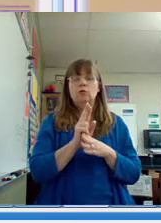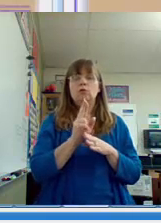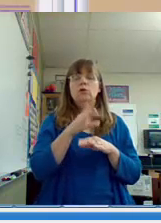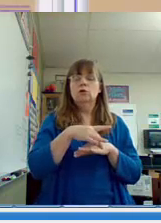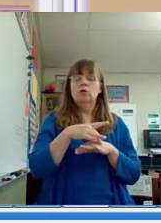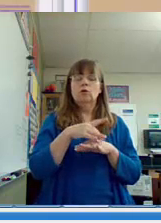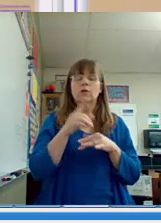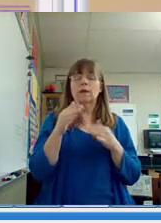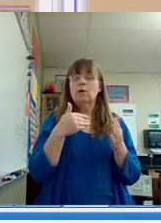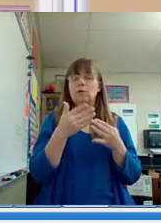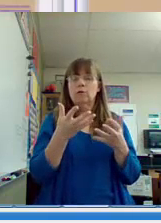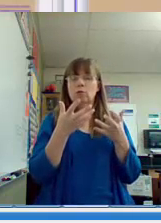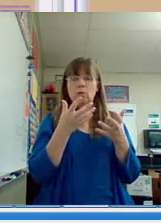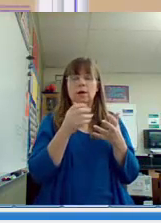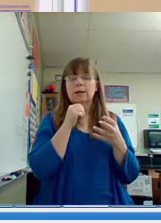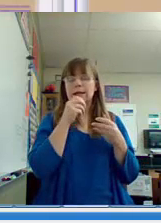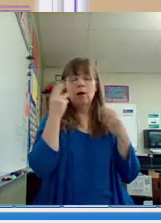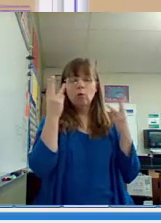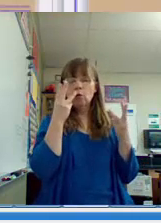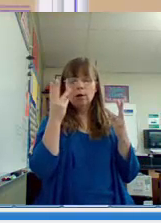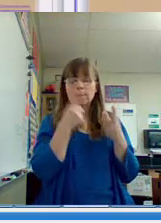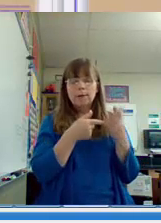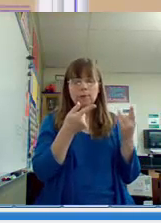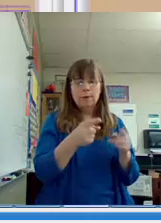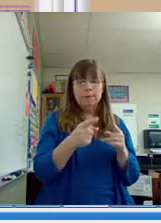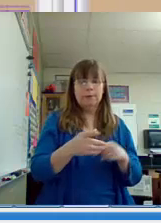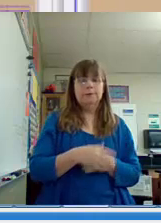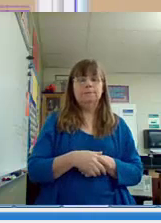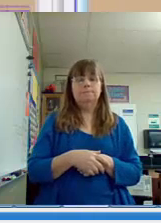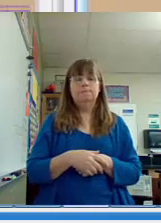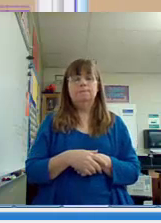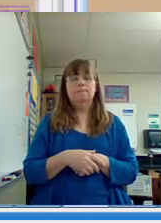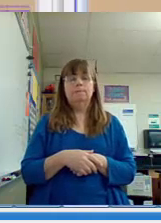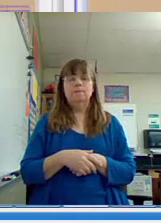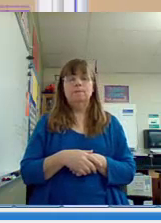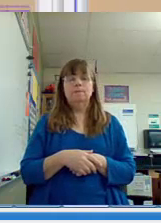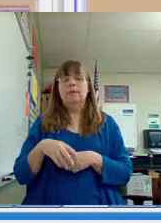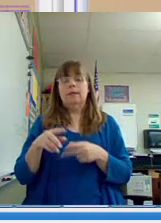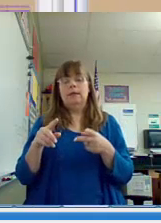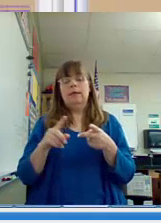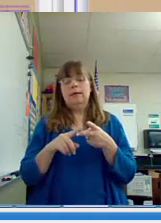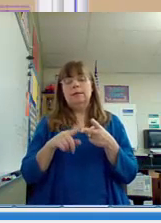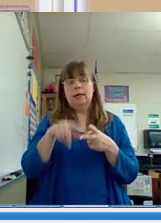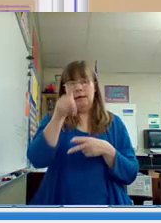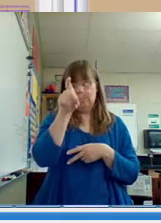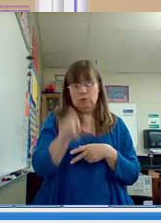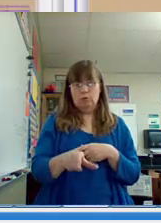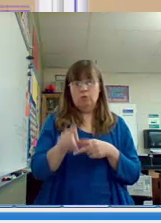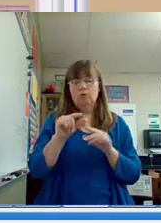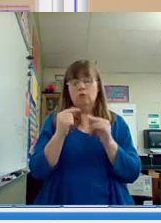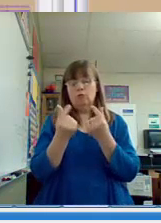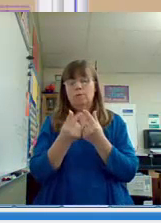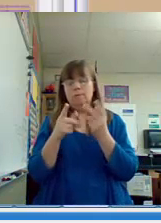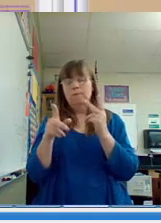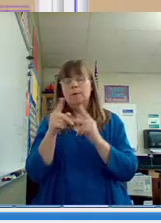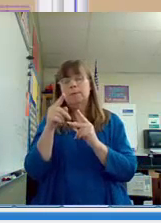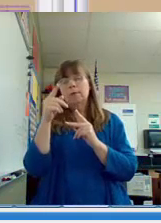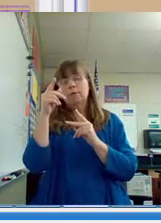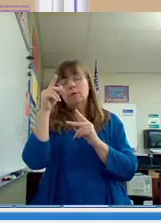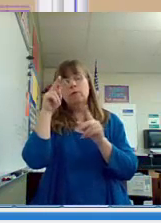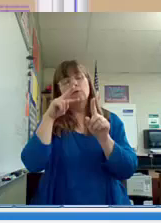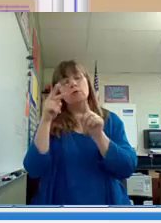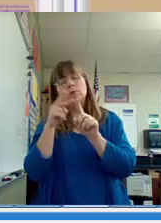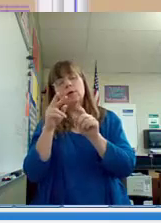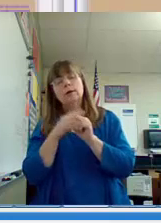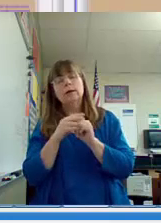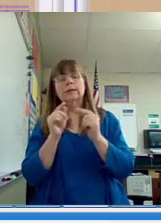you want to and not worrying about what happens. The second viewpoint is called the preservation viewpoint, and that's